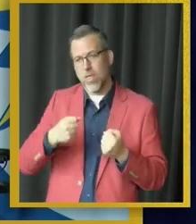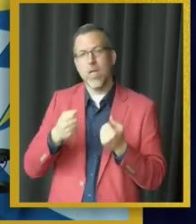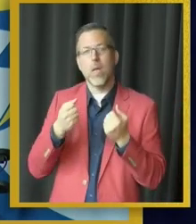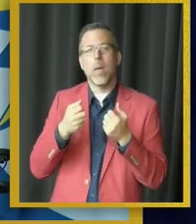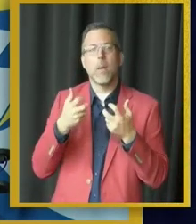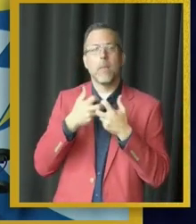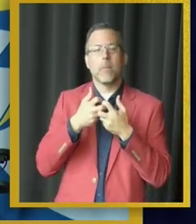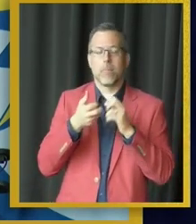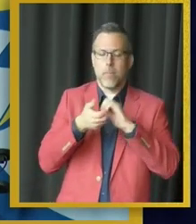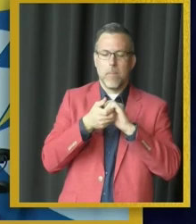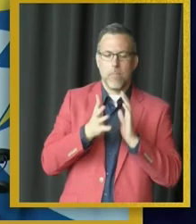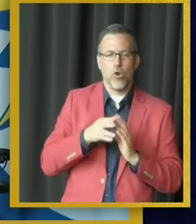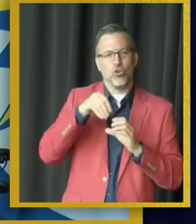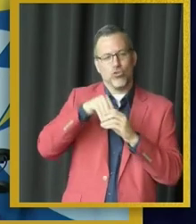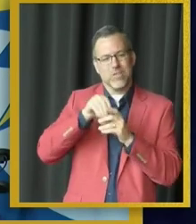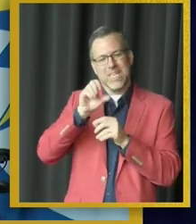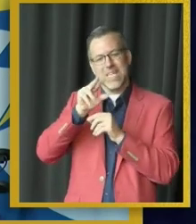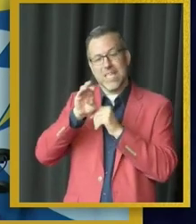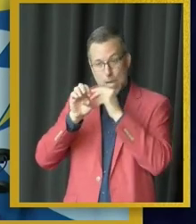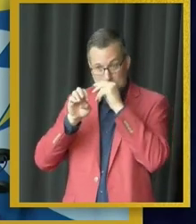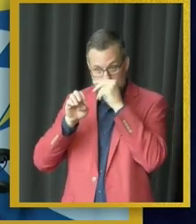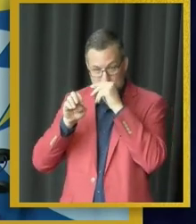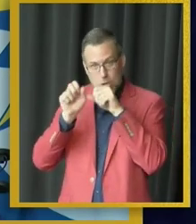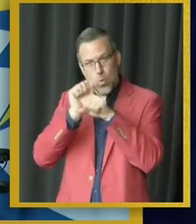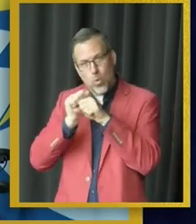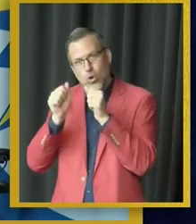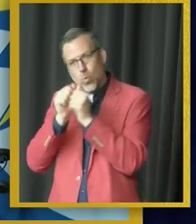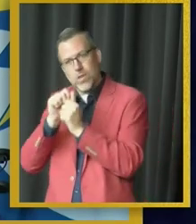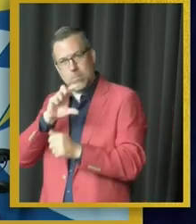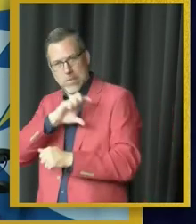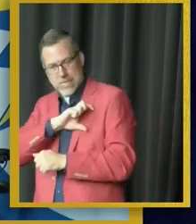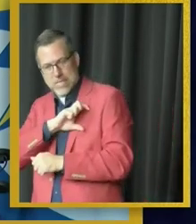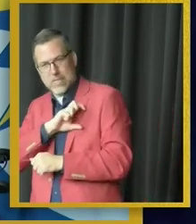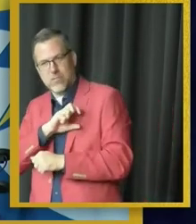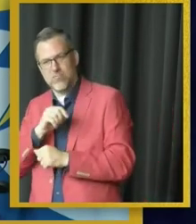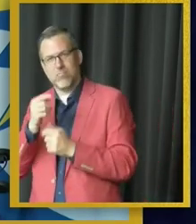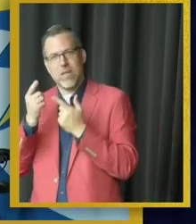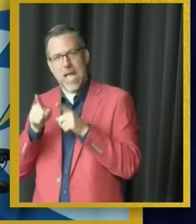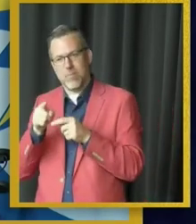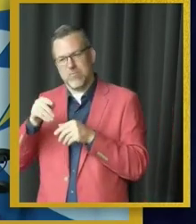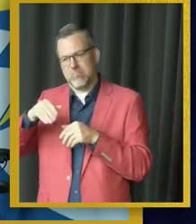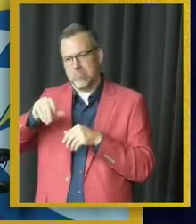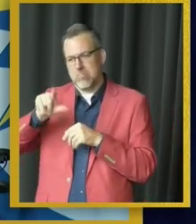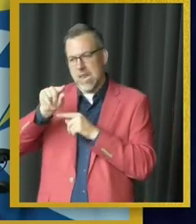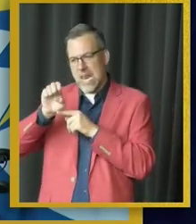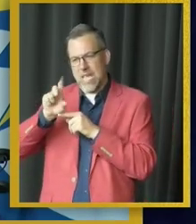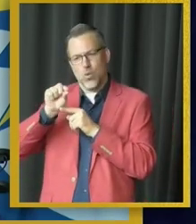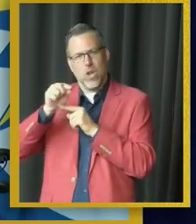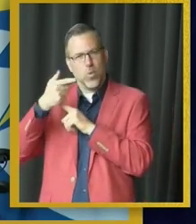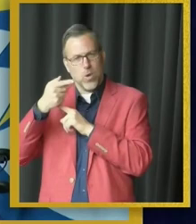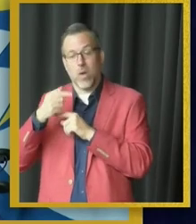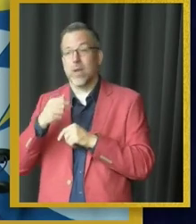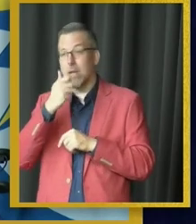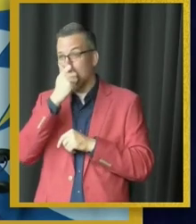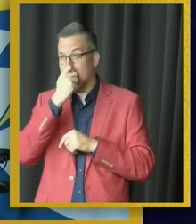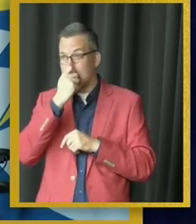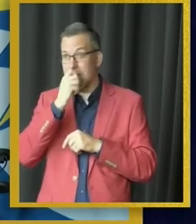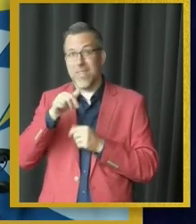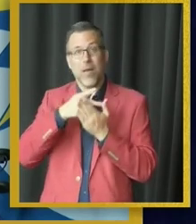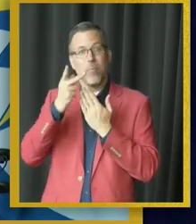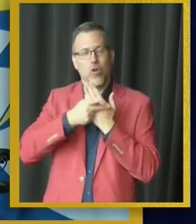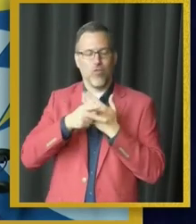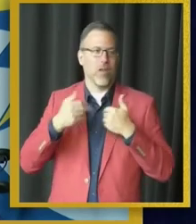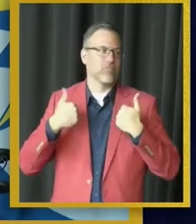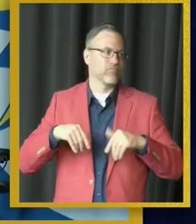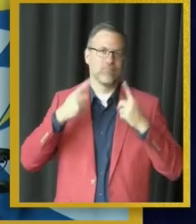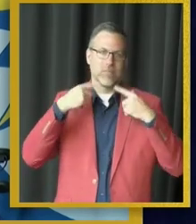mental health professionals with police officers, began in late 2021. It has been an enormous success. Last